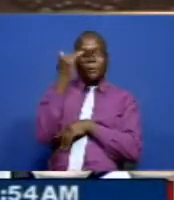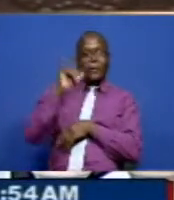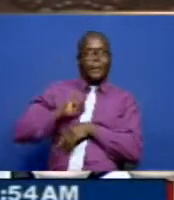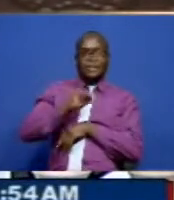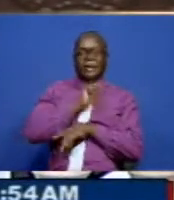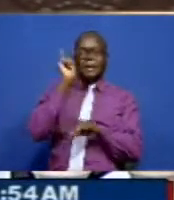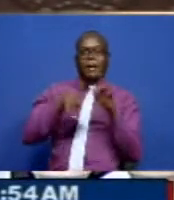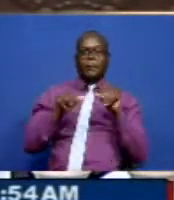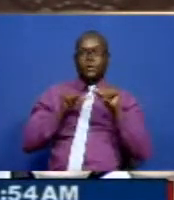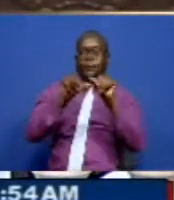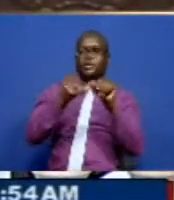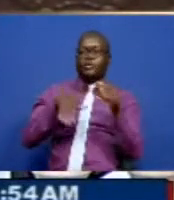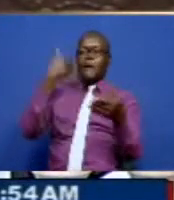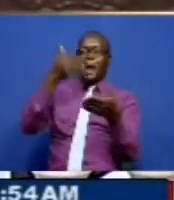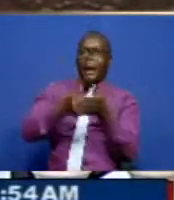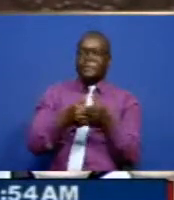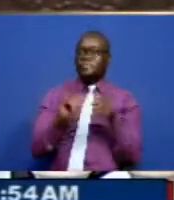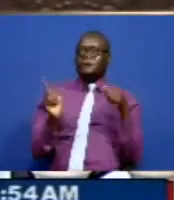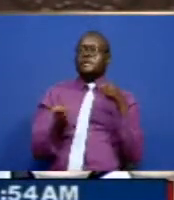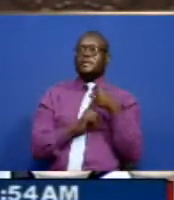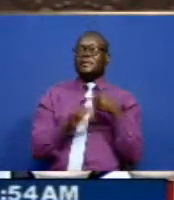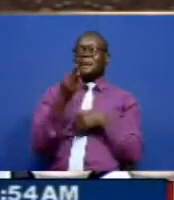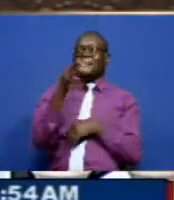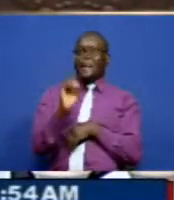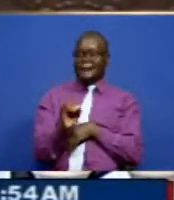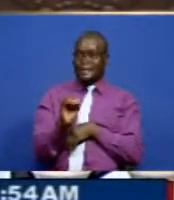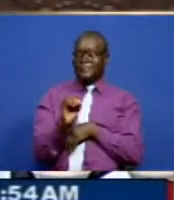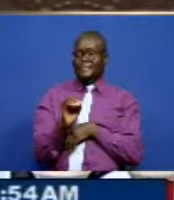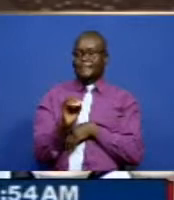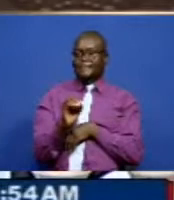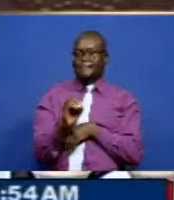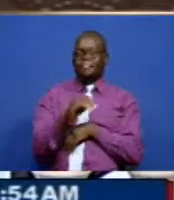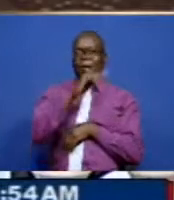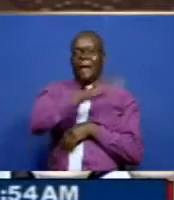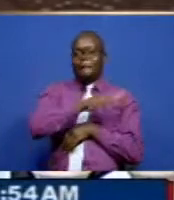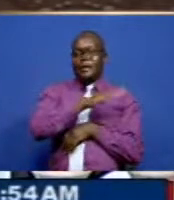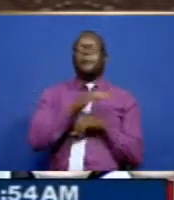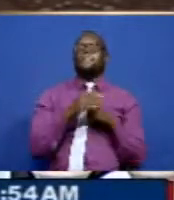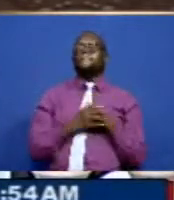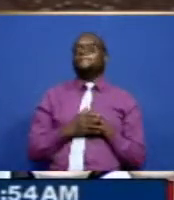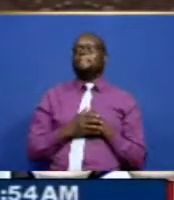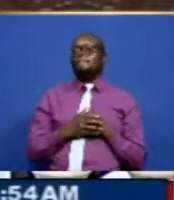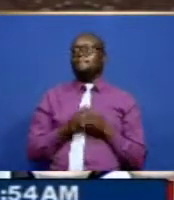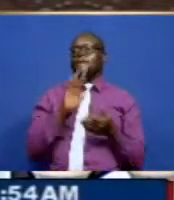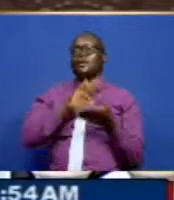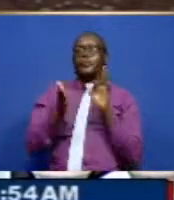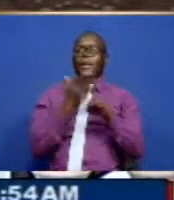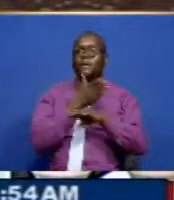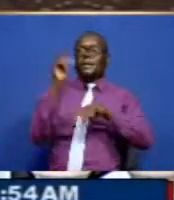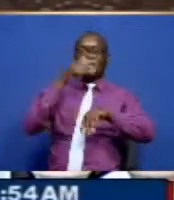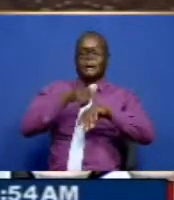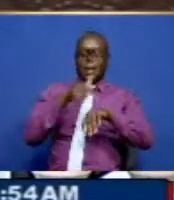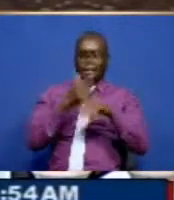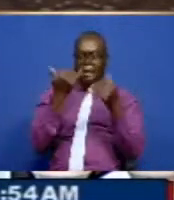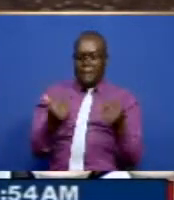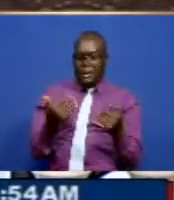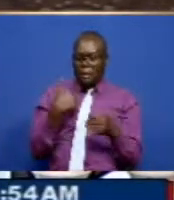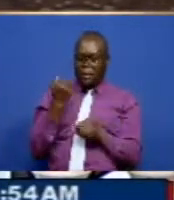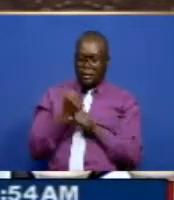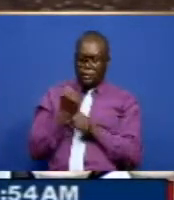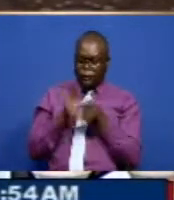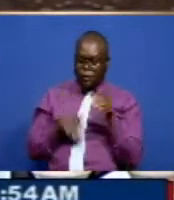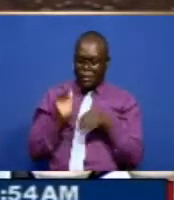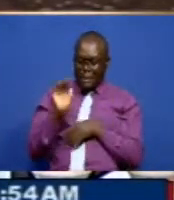sit beyond 6:30 p.m. Without wasting time, I therefore want to